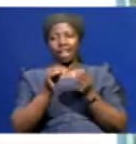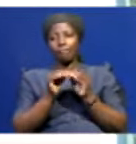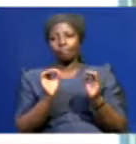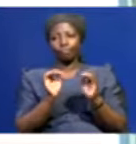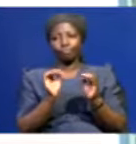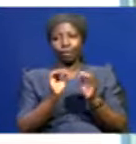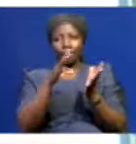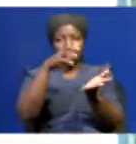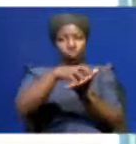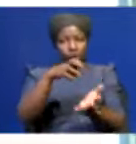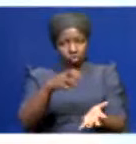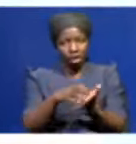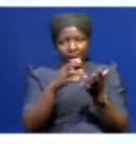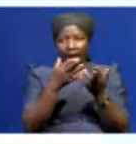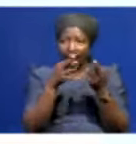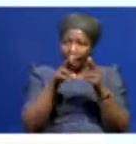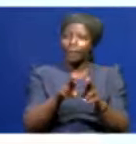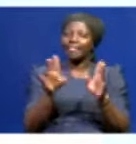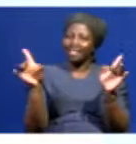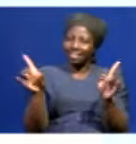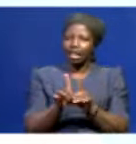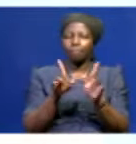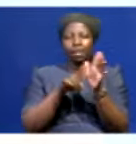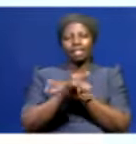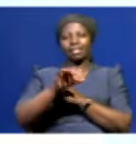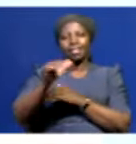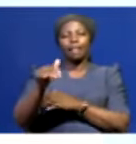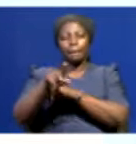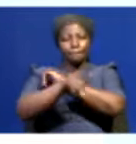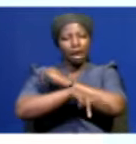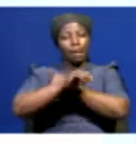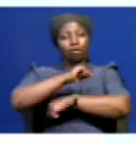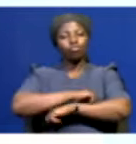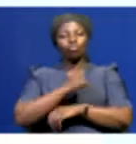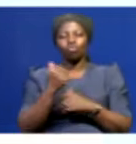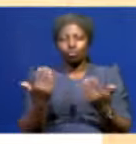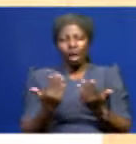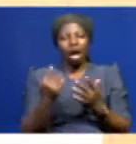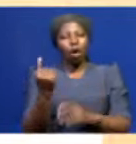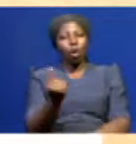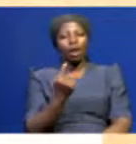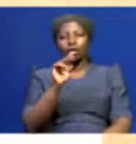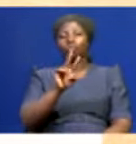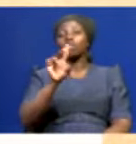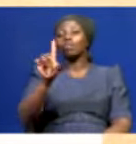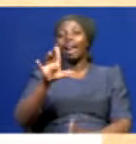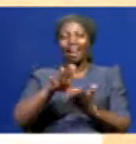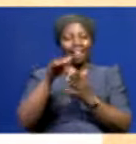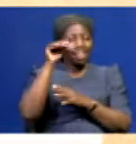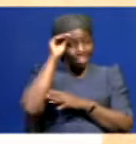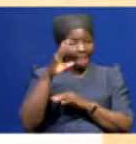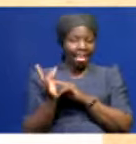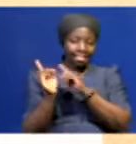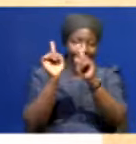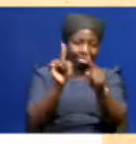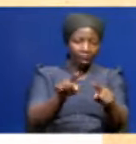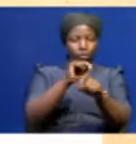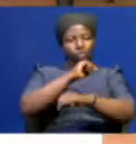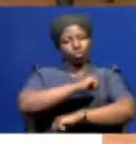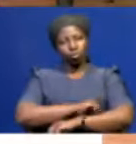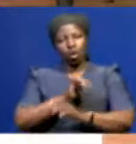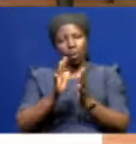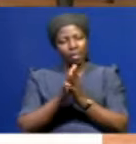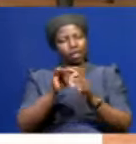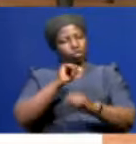The scenario replicated at the city primary school, where only 21 learners had reported to school, with the school